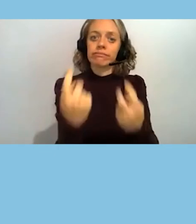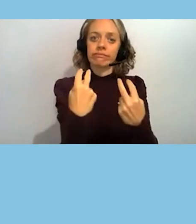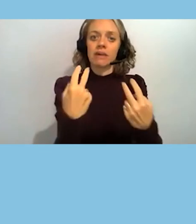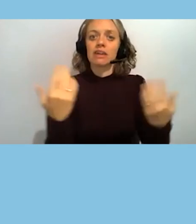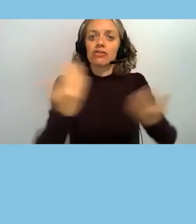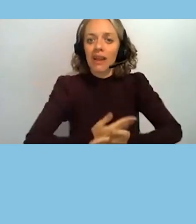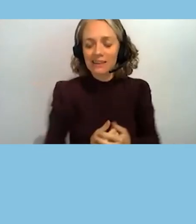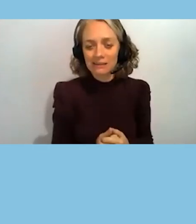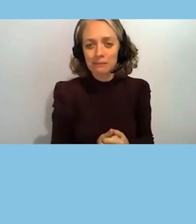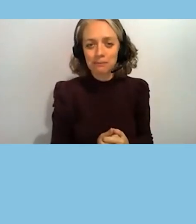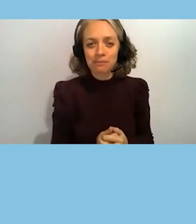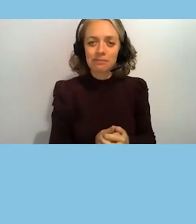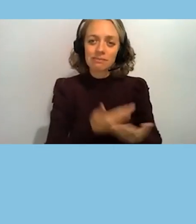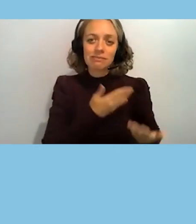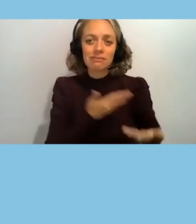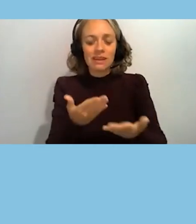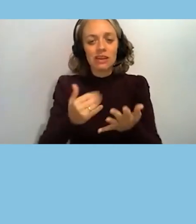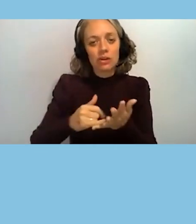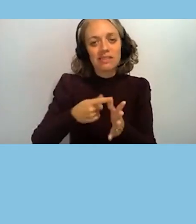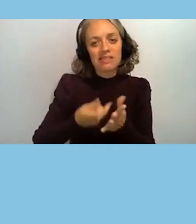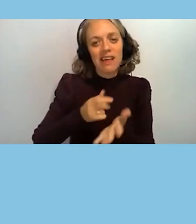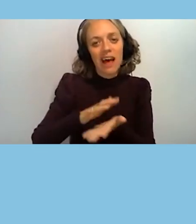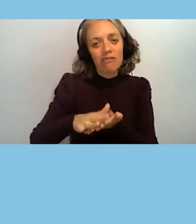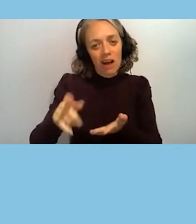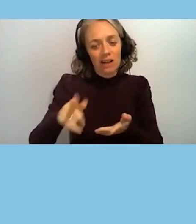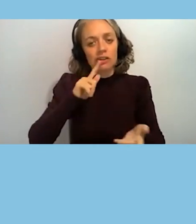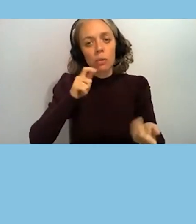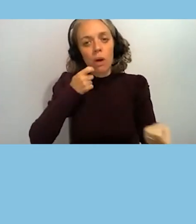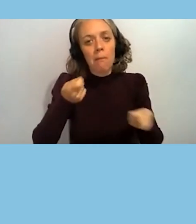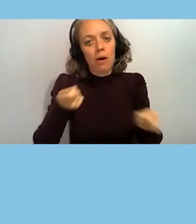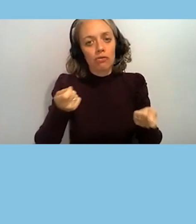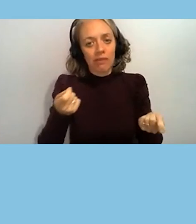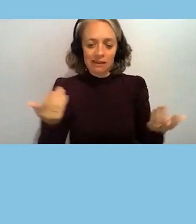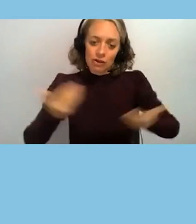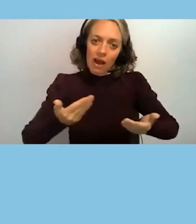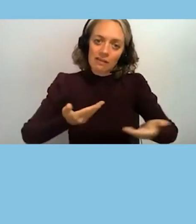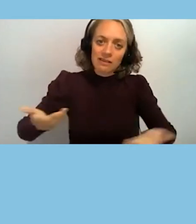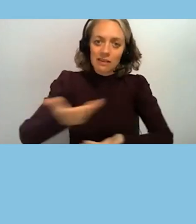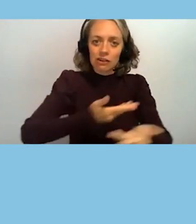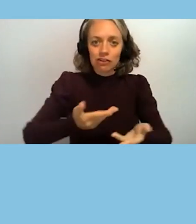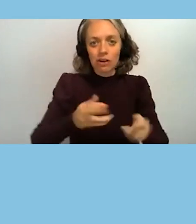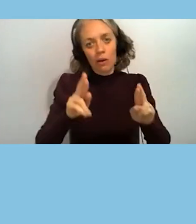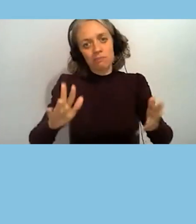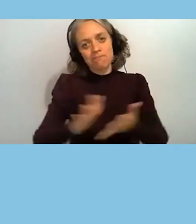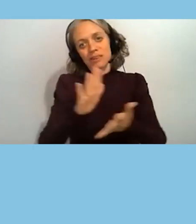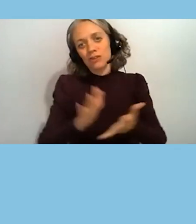So I'll pass you over to Sarah now, who's moderating tonight's discussion, and I hope you have a lovely evening.